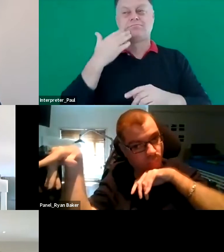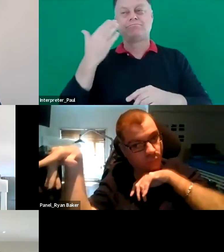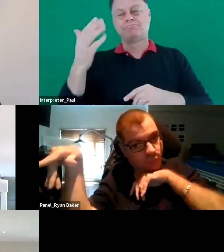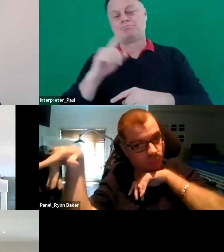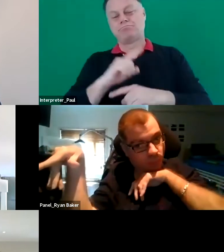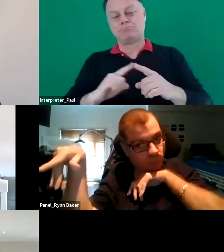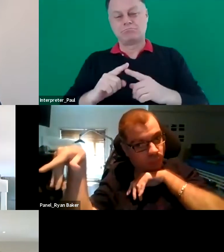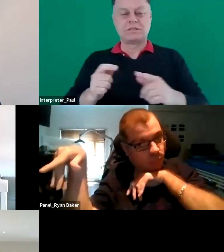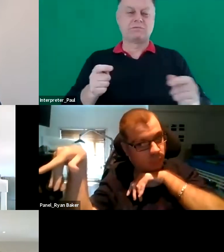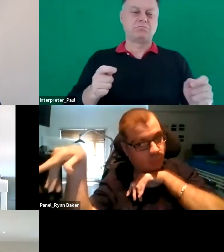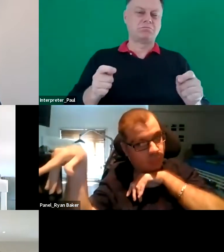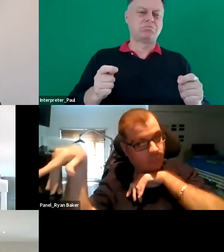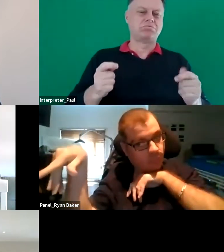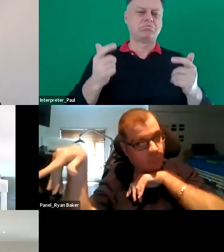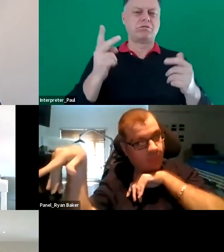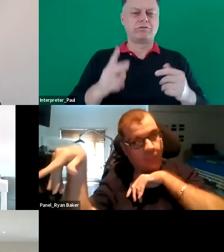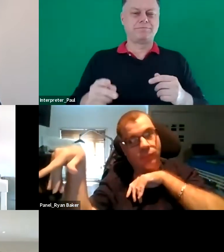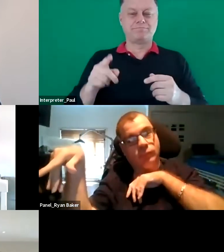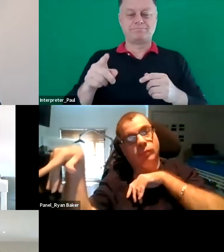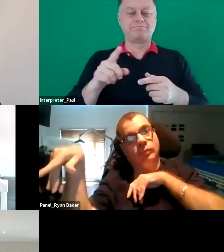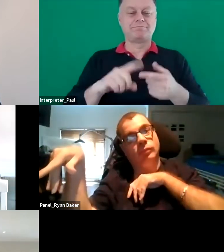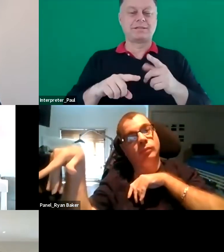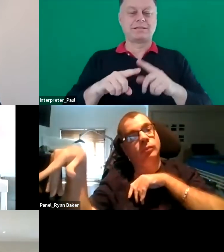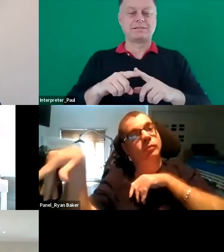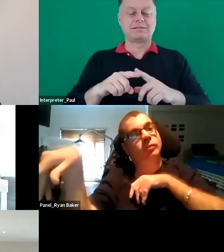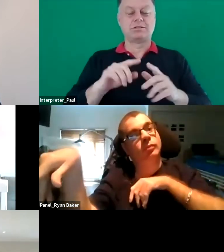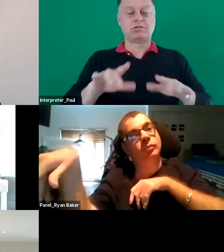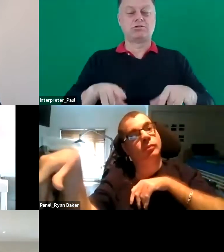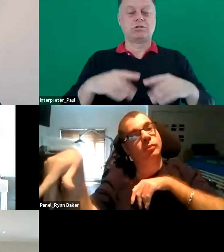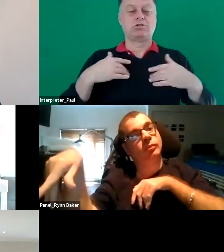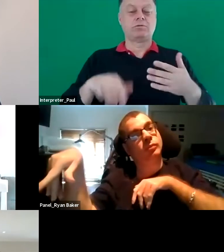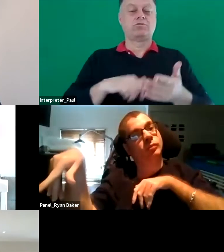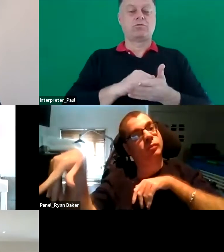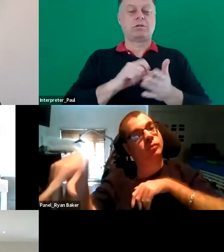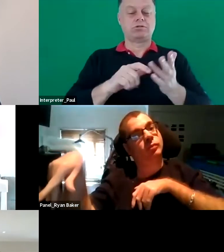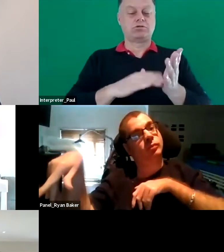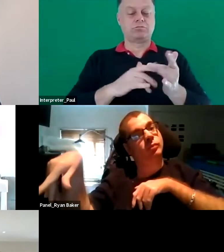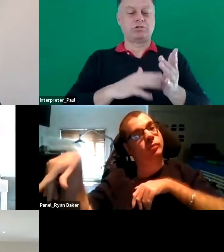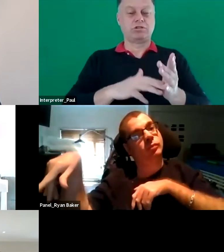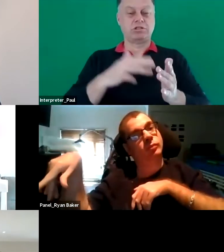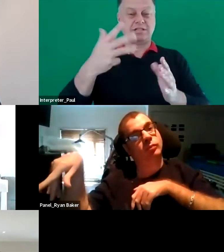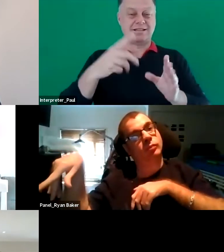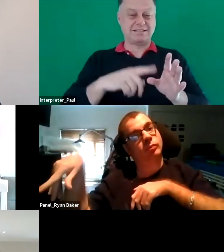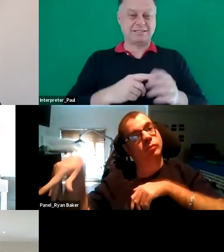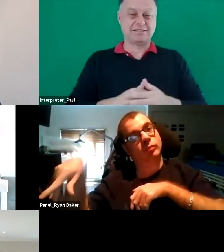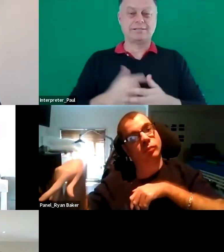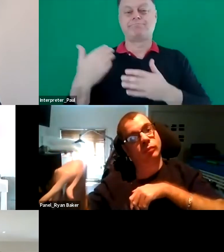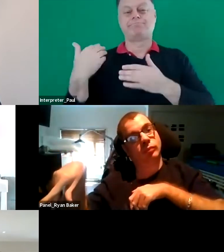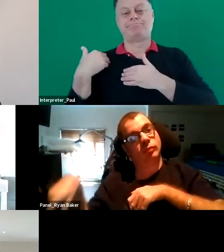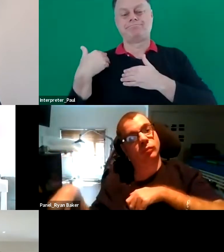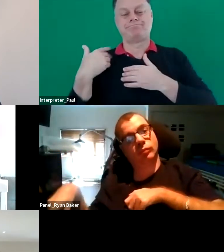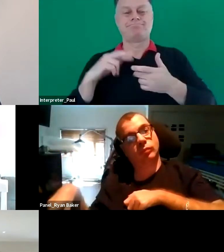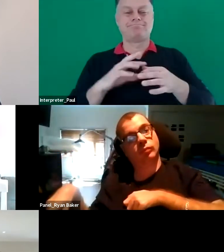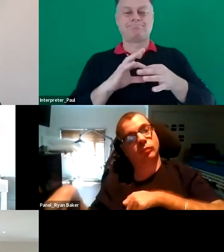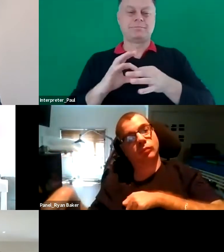facilitator. Graham was a commissioner at the Australian Human Rights Commission for nine years, responsible for issues